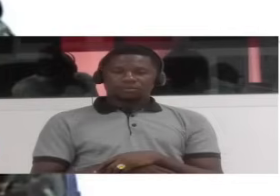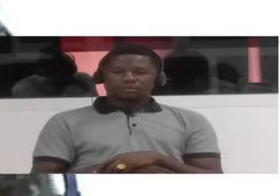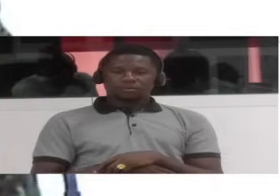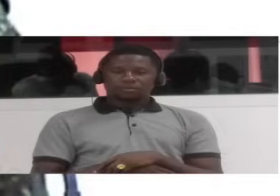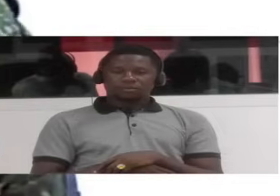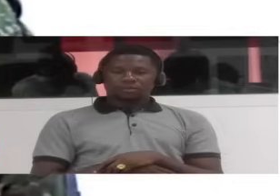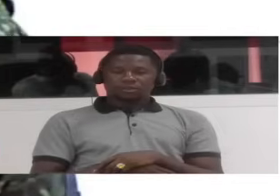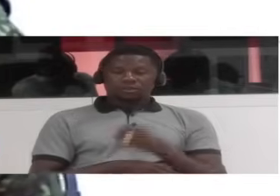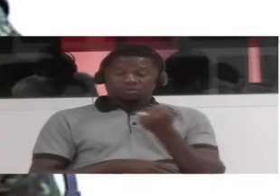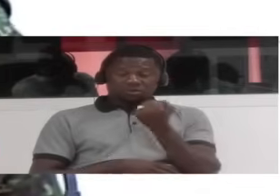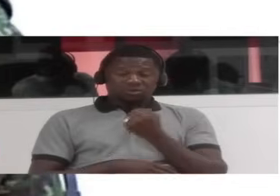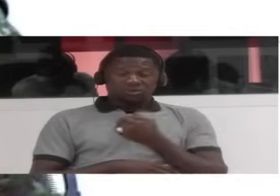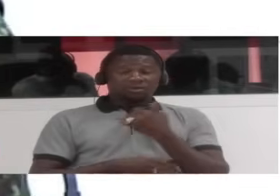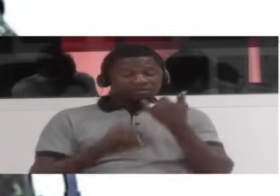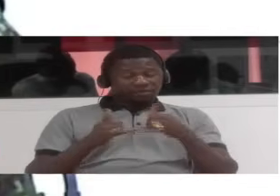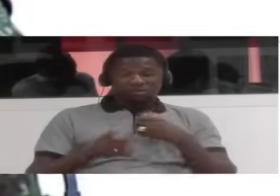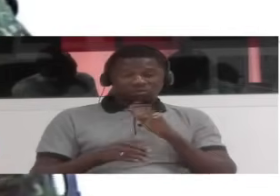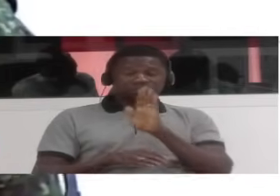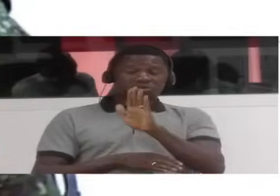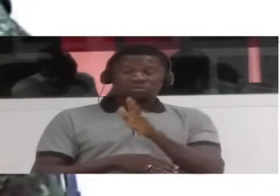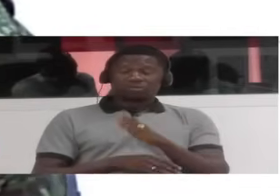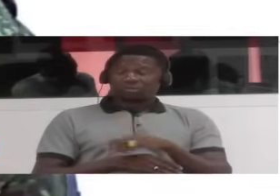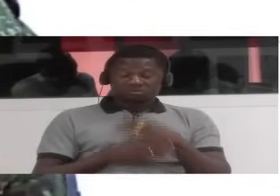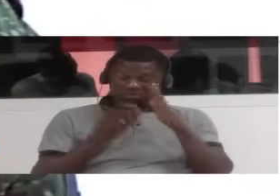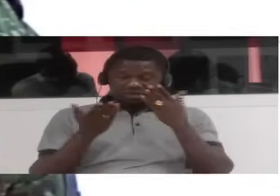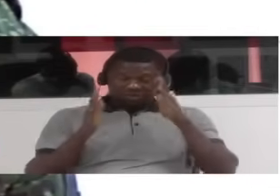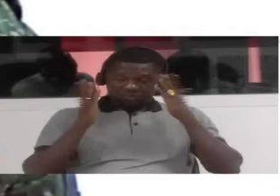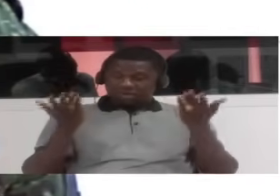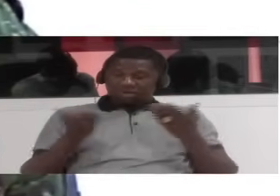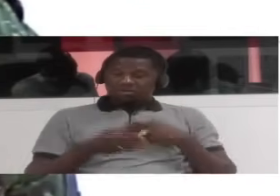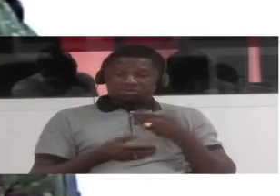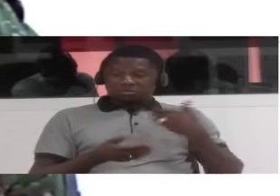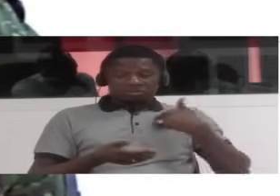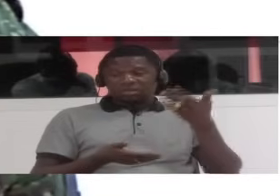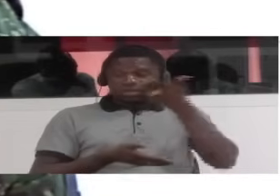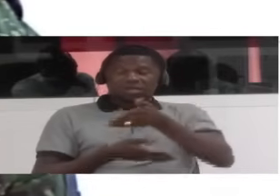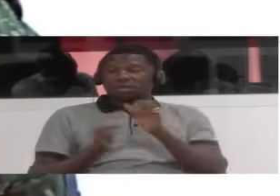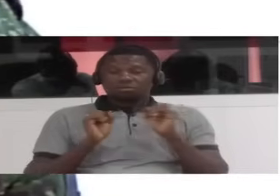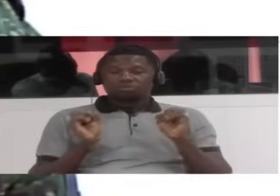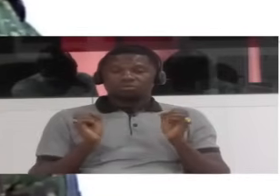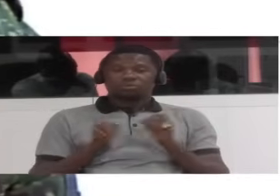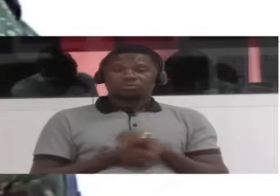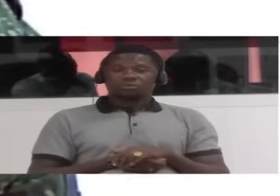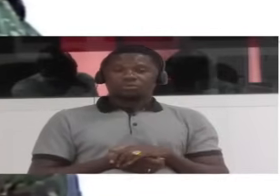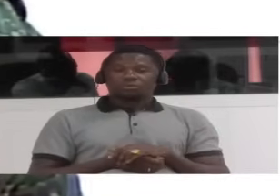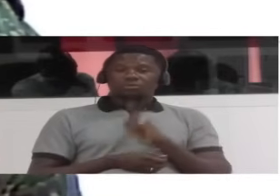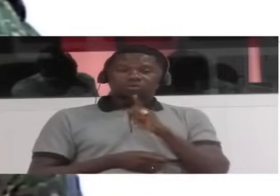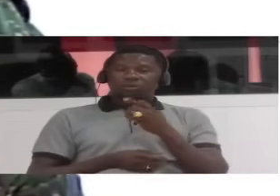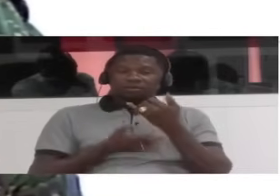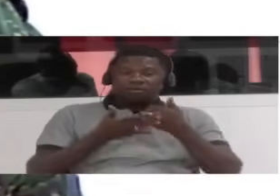because he failed to stop. I think that is why, because I wasn't there. But failing to stop, would that